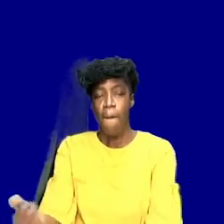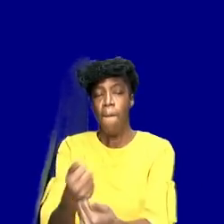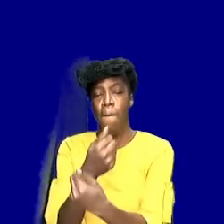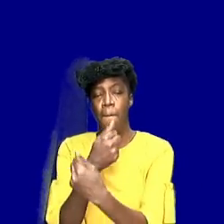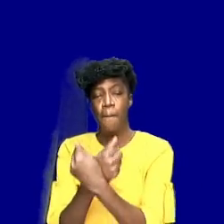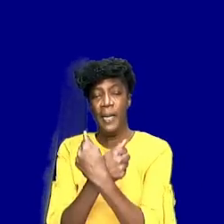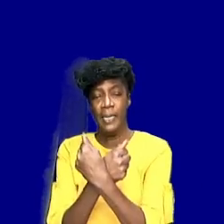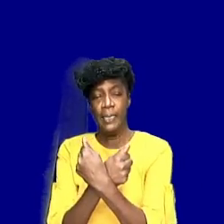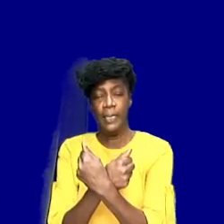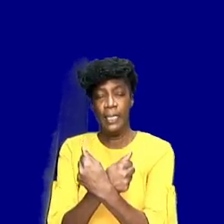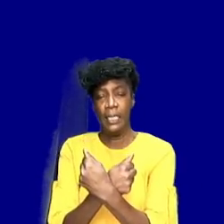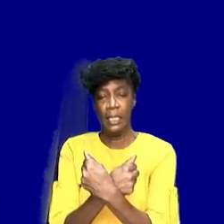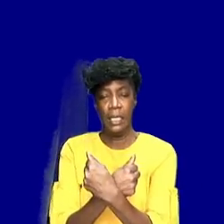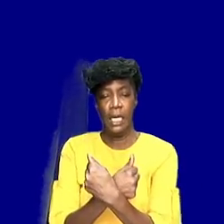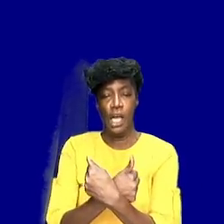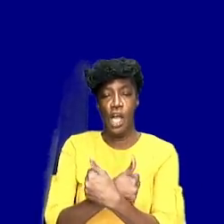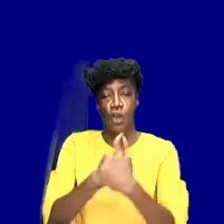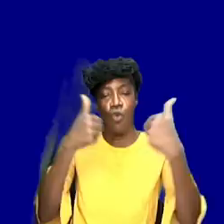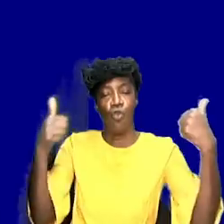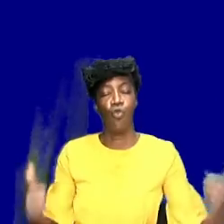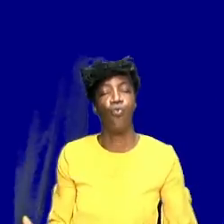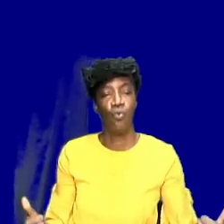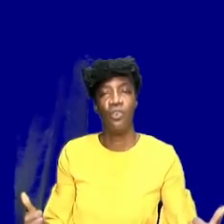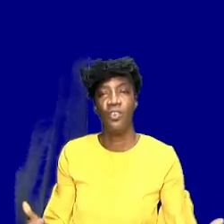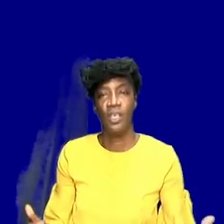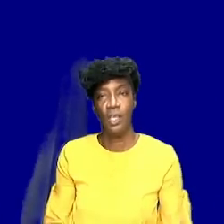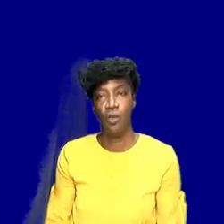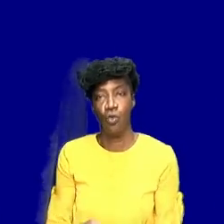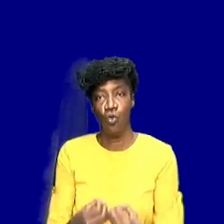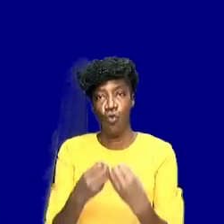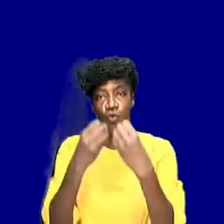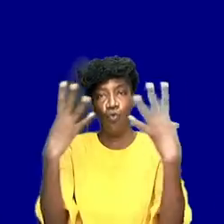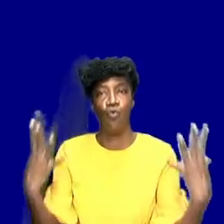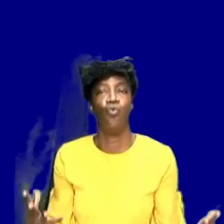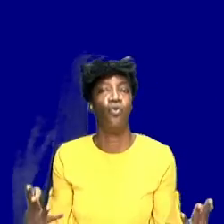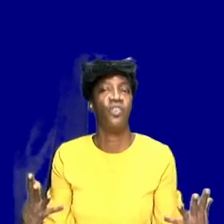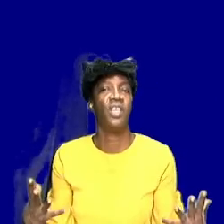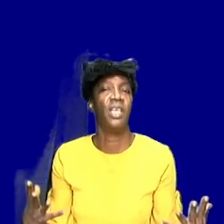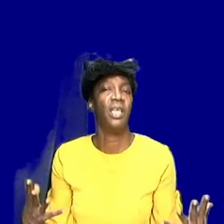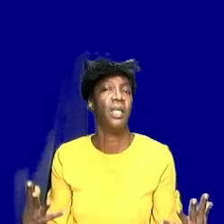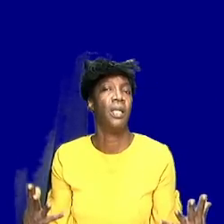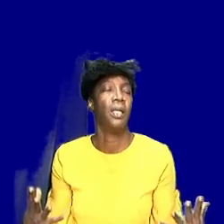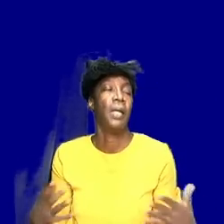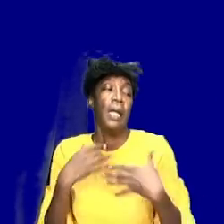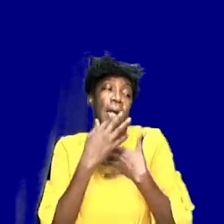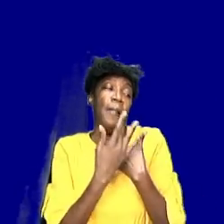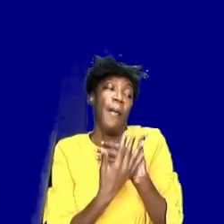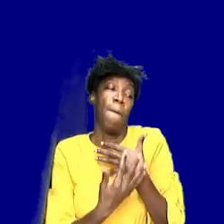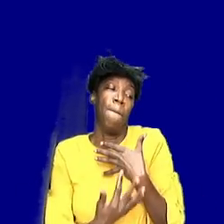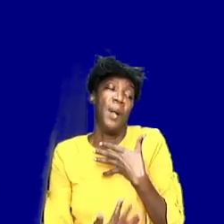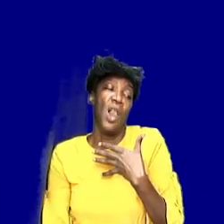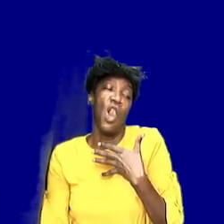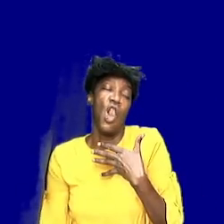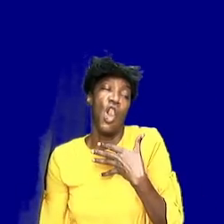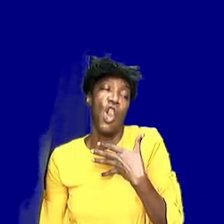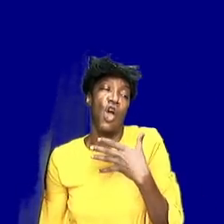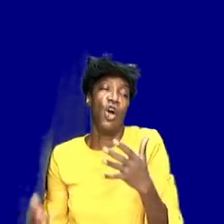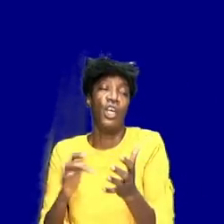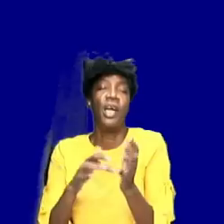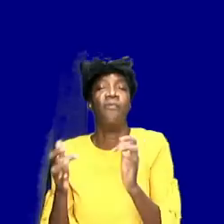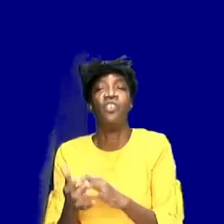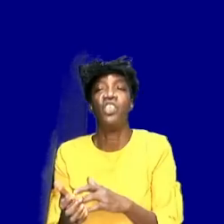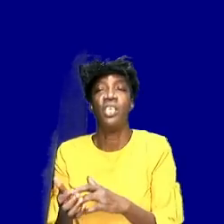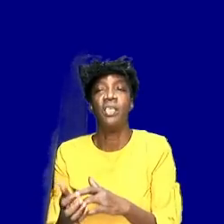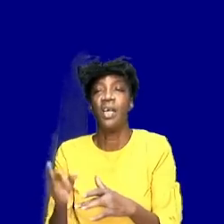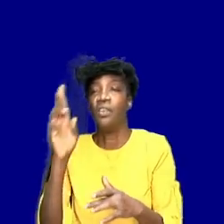and loosing, according to Matthew chapter 16, verse 19. And, you know, that's debatable, but we'll look at that. The blood of Jesus, according to Revelation chapter